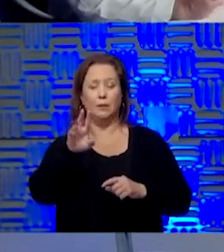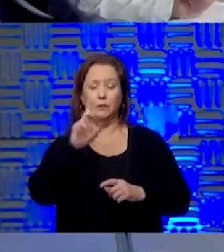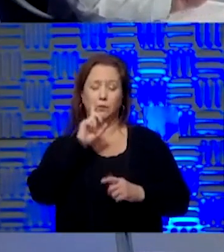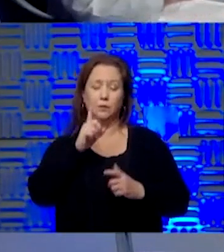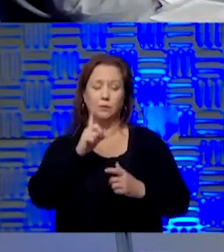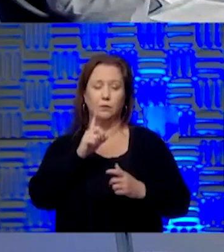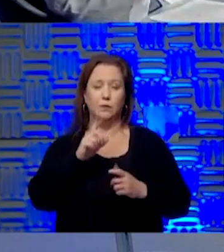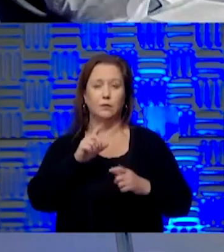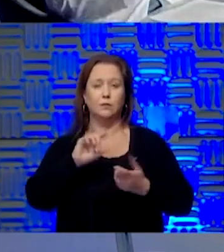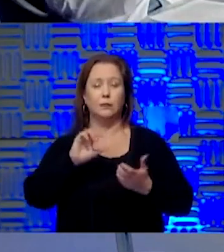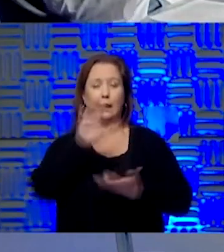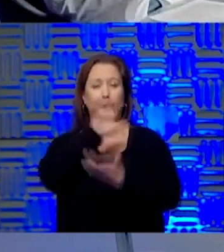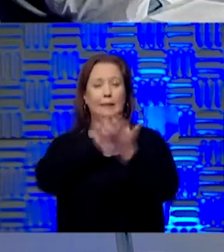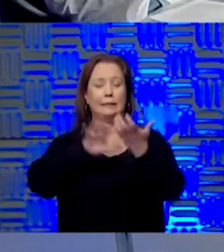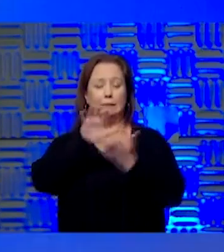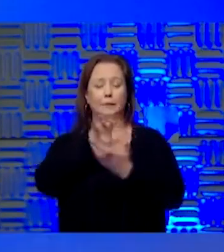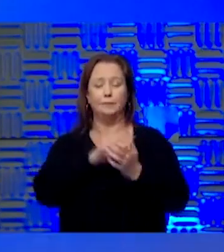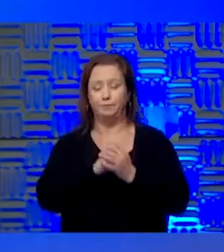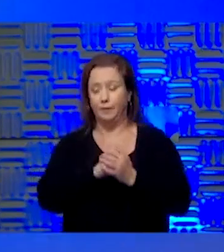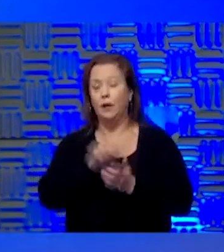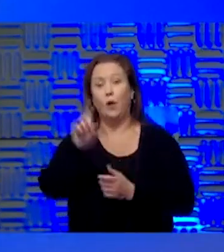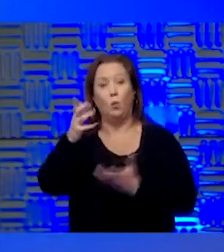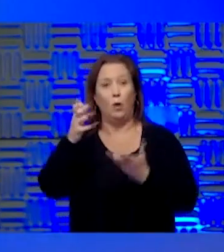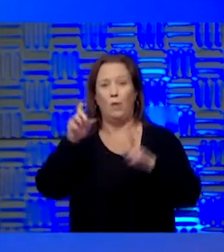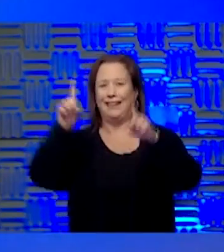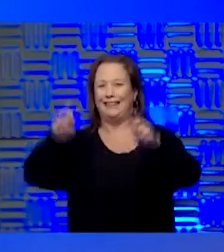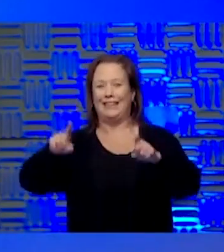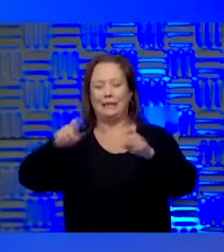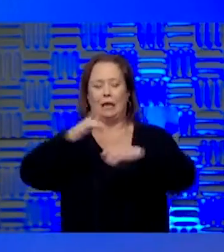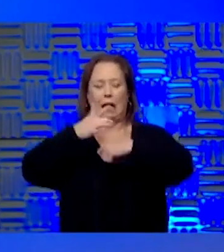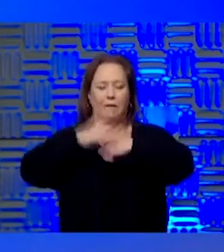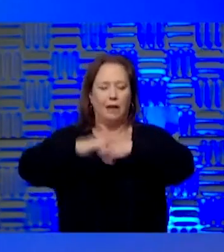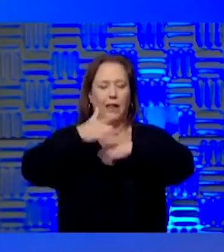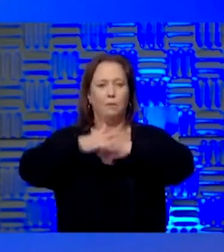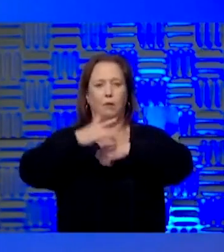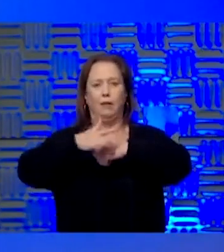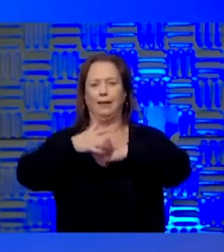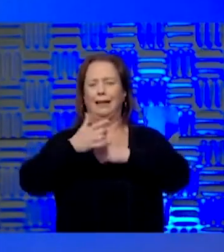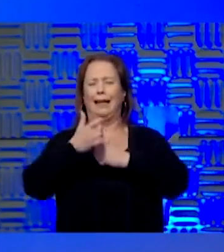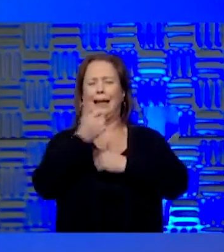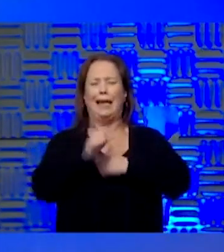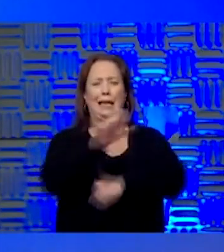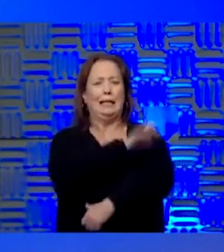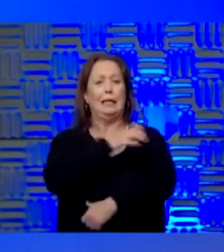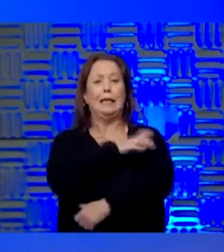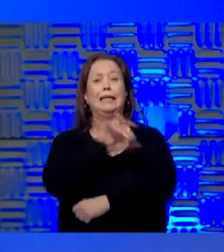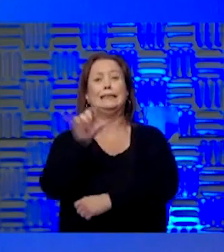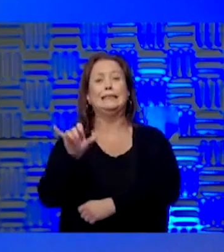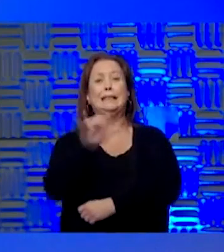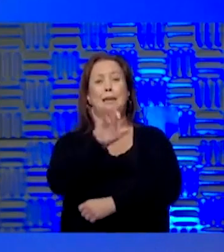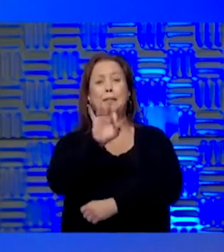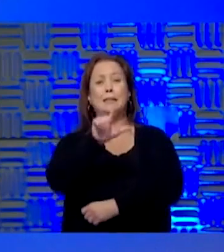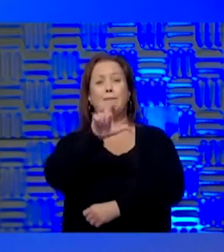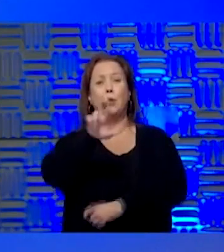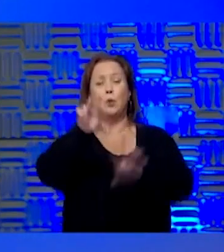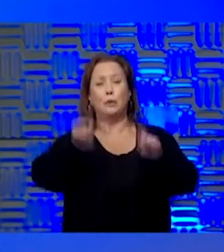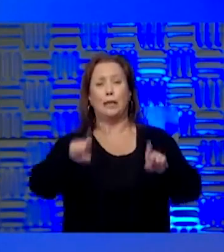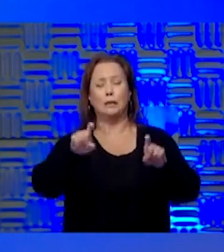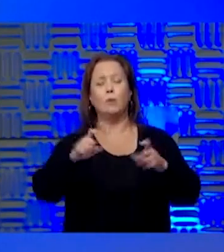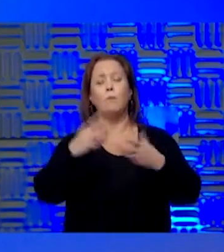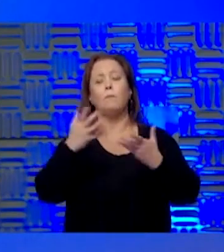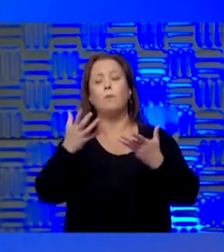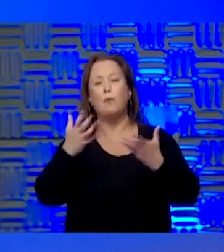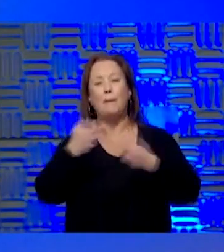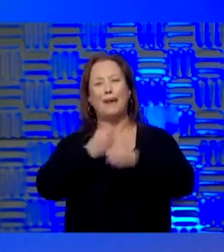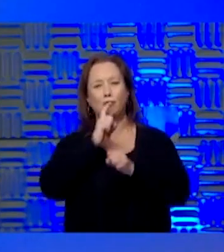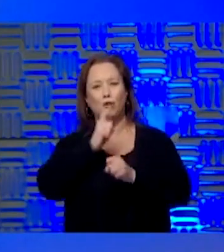said, we would like a test to be available in every clinic just as an influenza test is. But we need to make sure it's accurate. So, if those